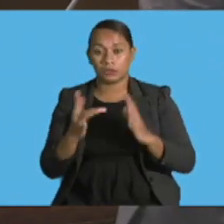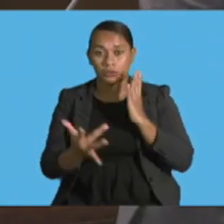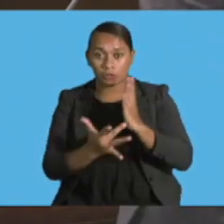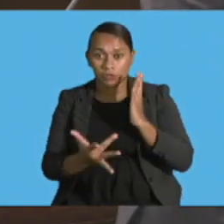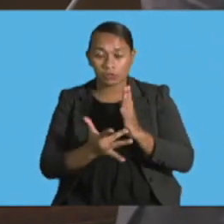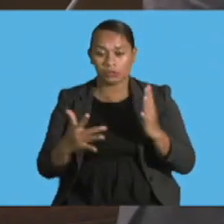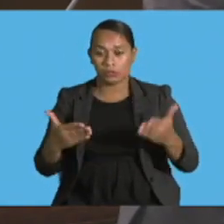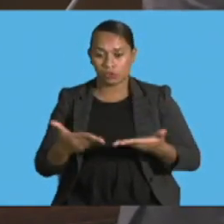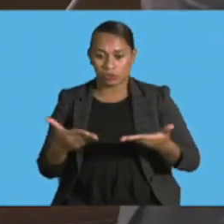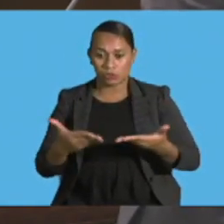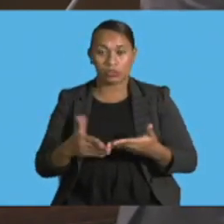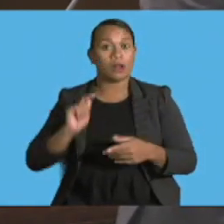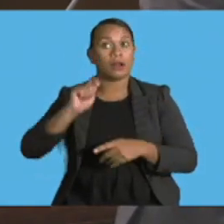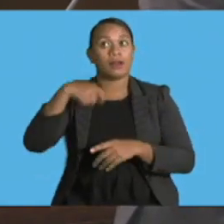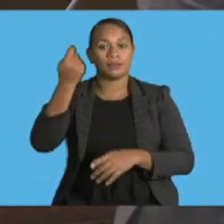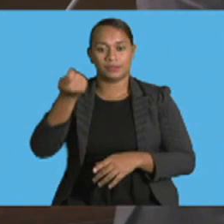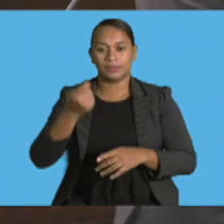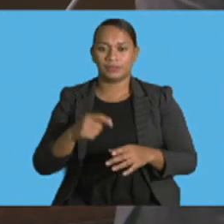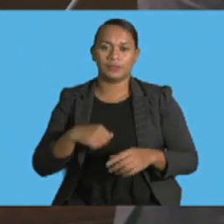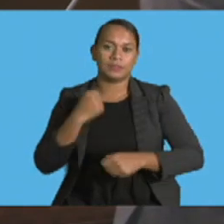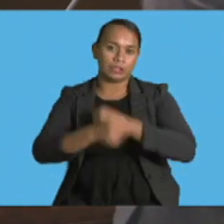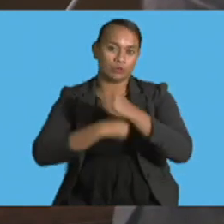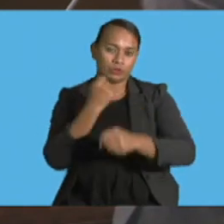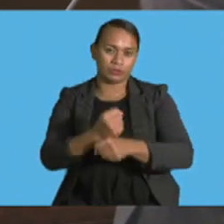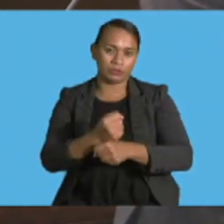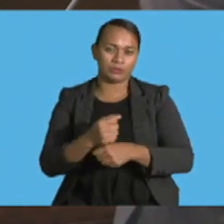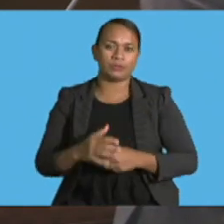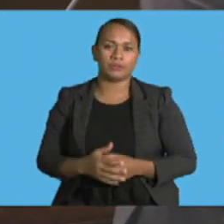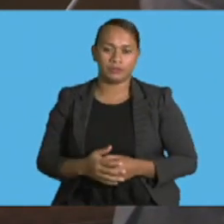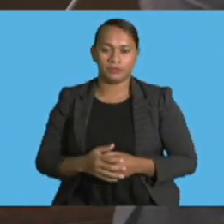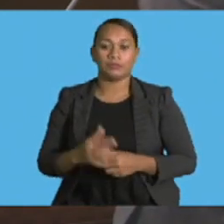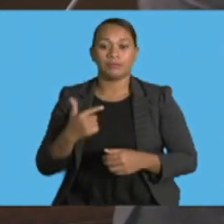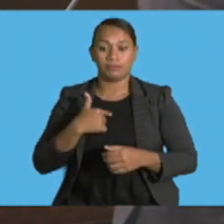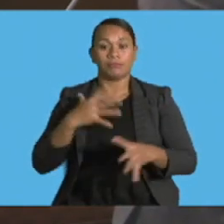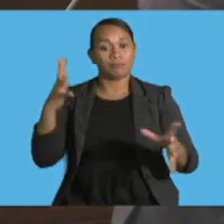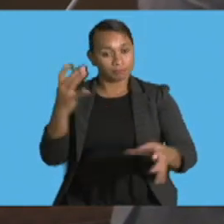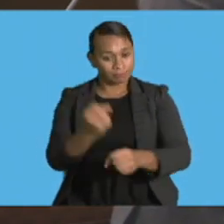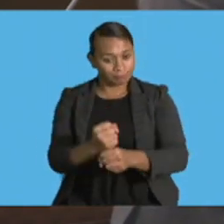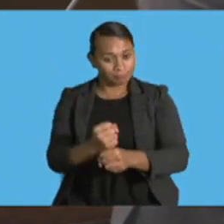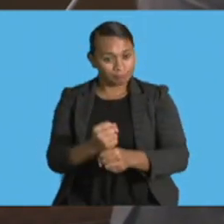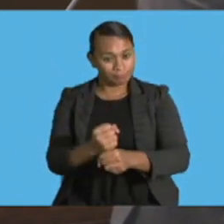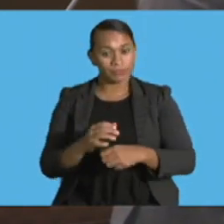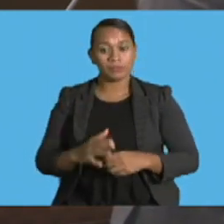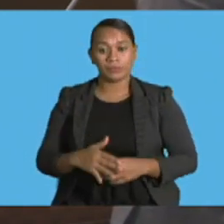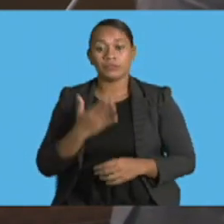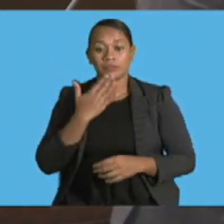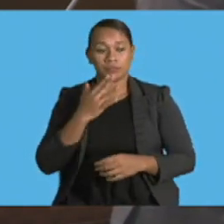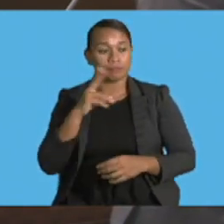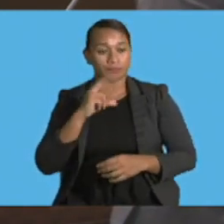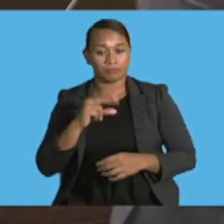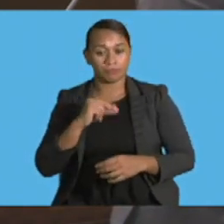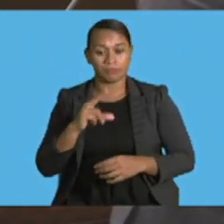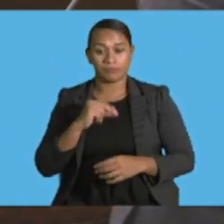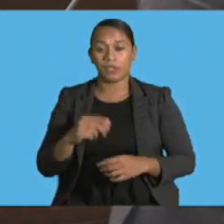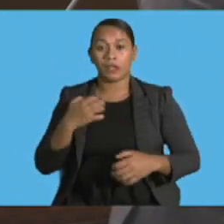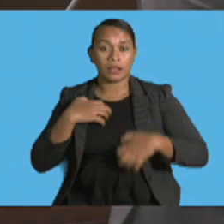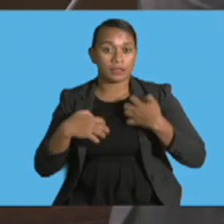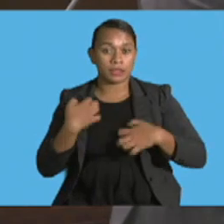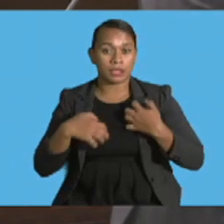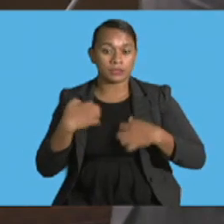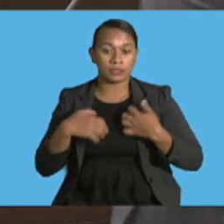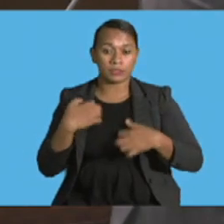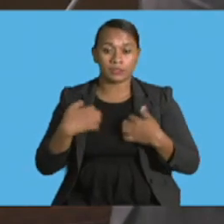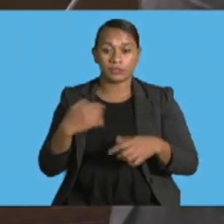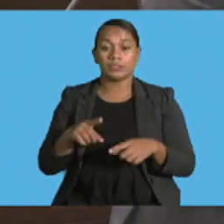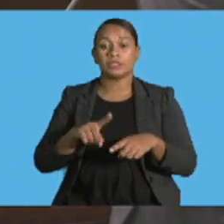in the next season. So all that said, Honorable Speaker, there are still more exciting things on the